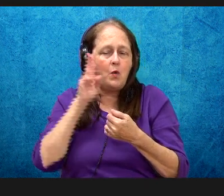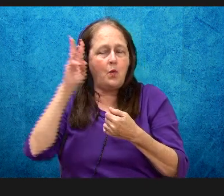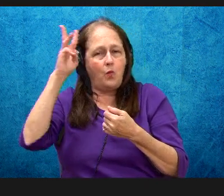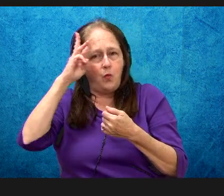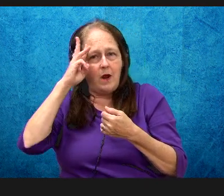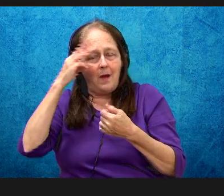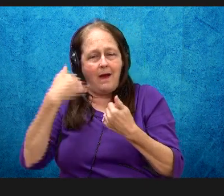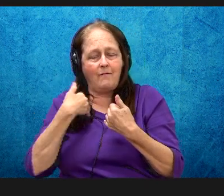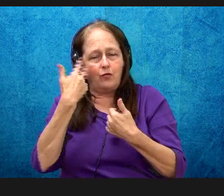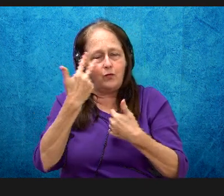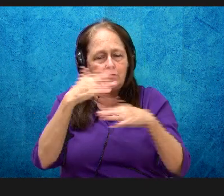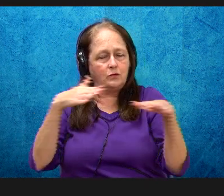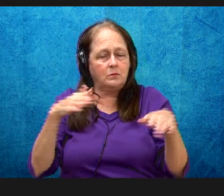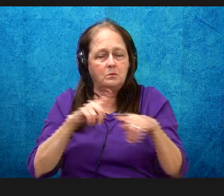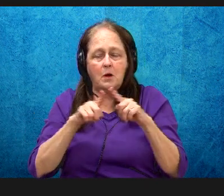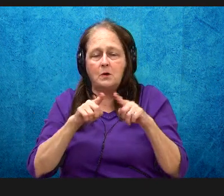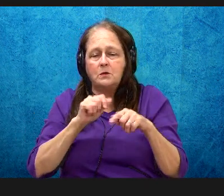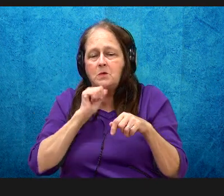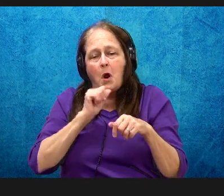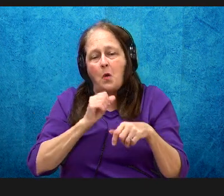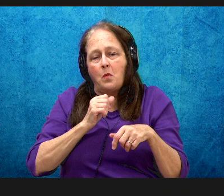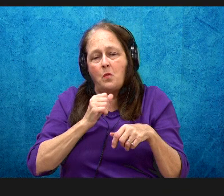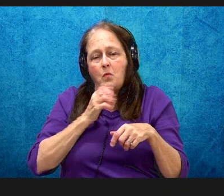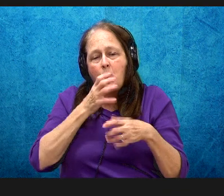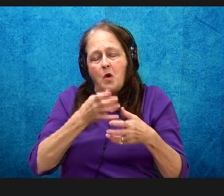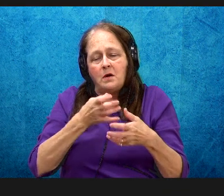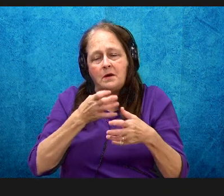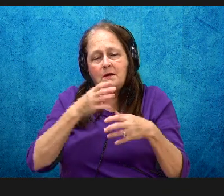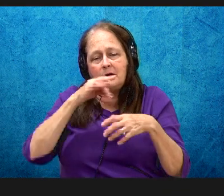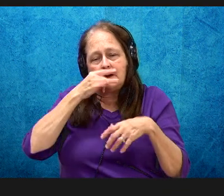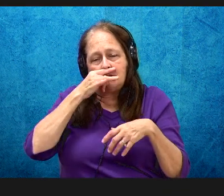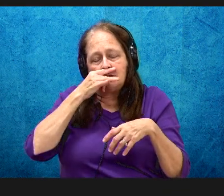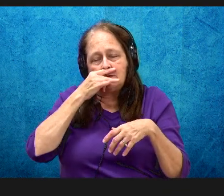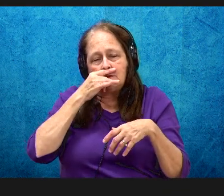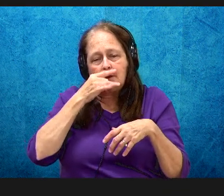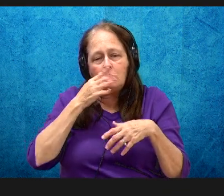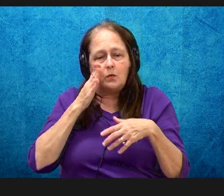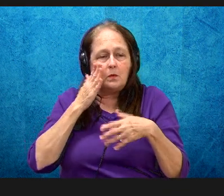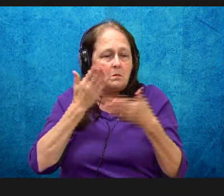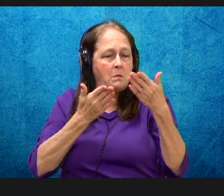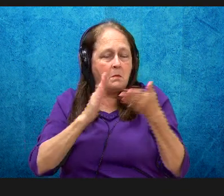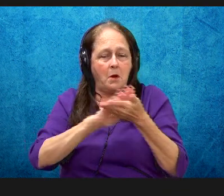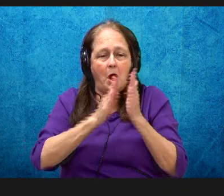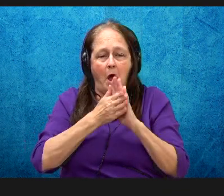they didn't really want kids. They didn't think that they were going to be parents.